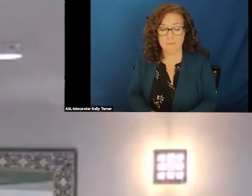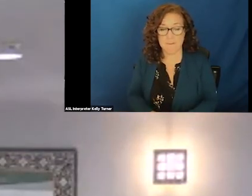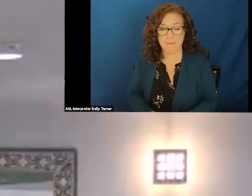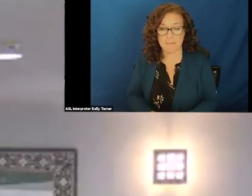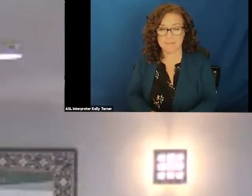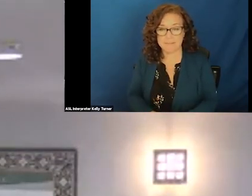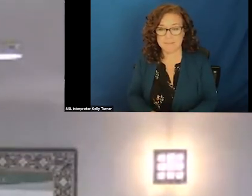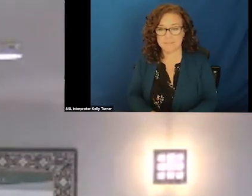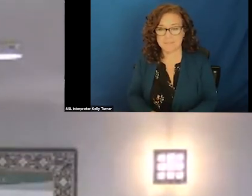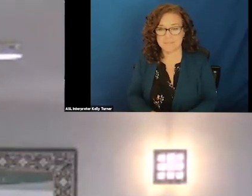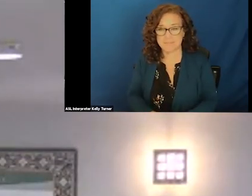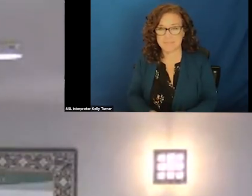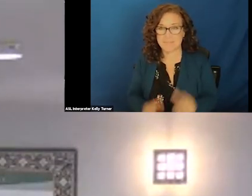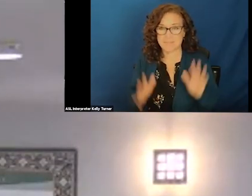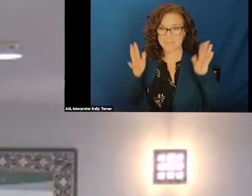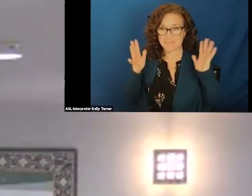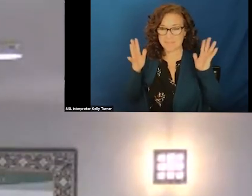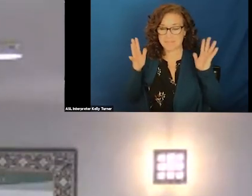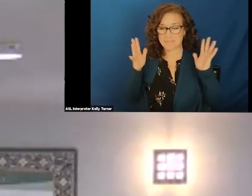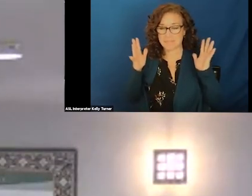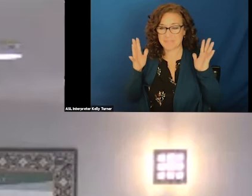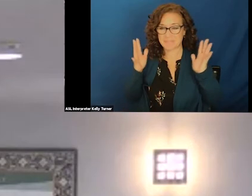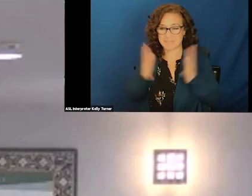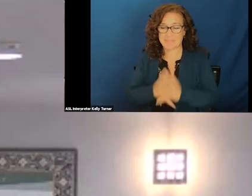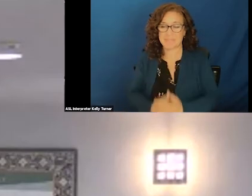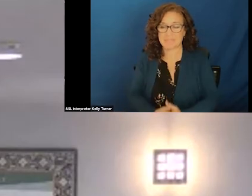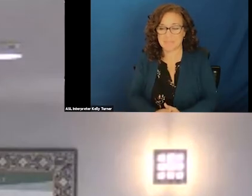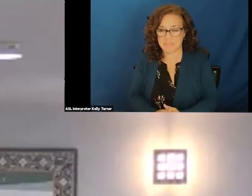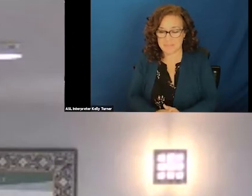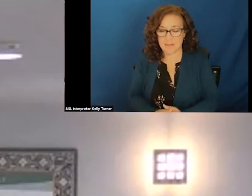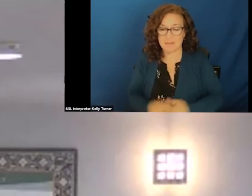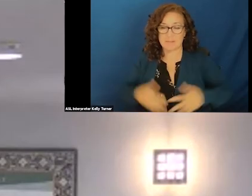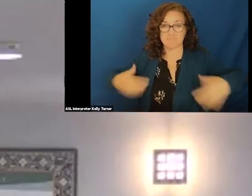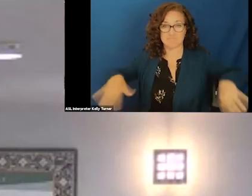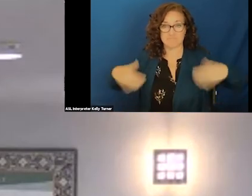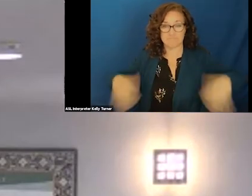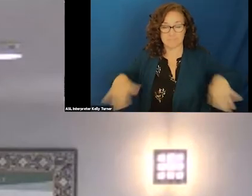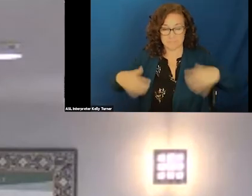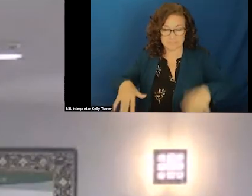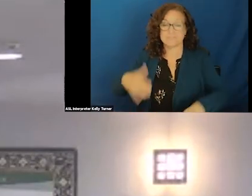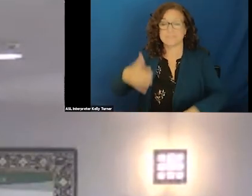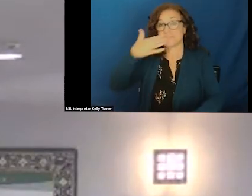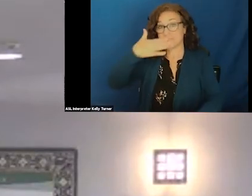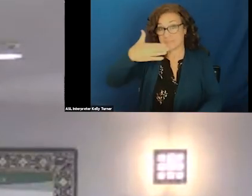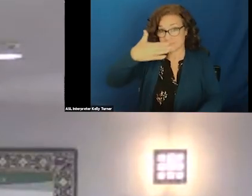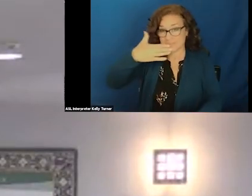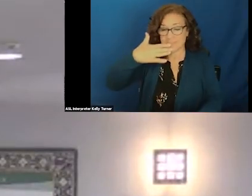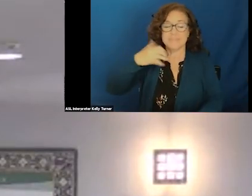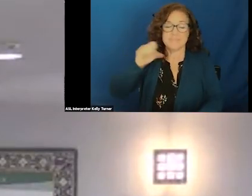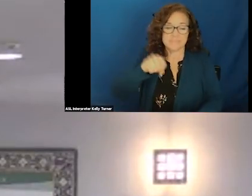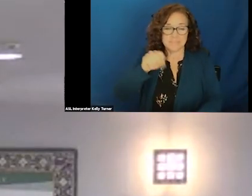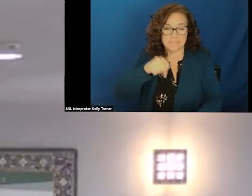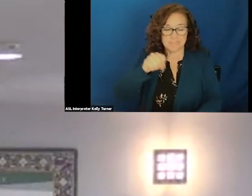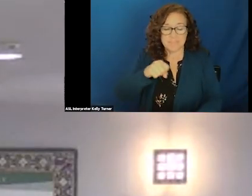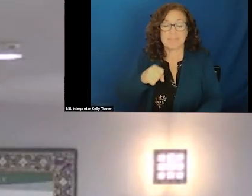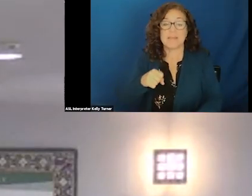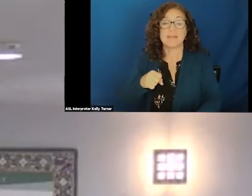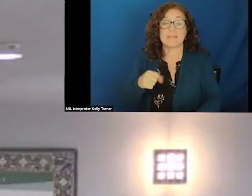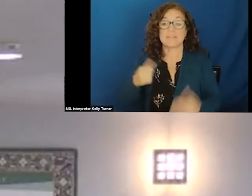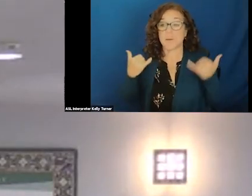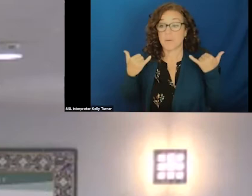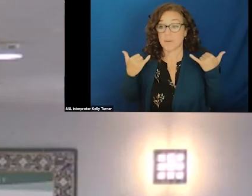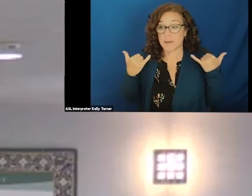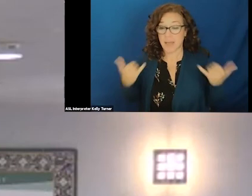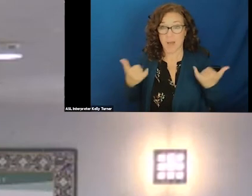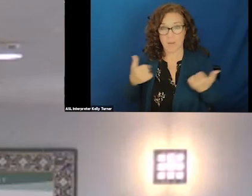Absolutely. Thank you so much. So at this time, it is my honor to ask for a motion to approve the